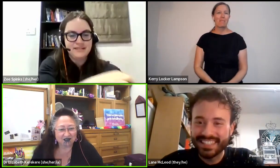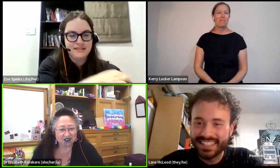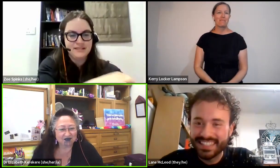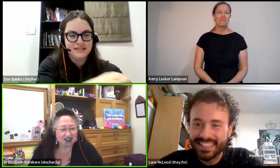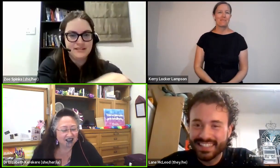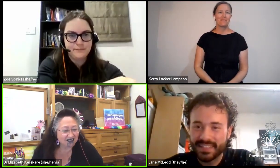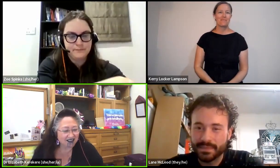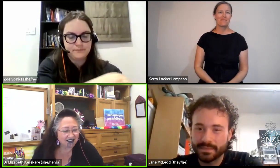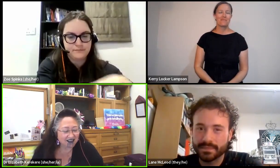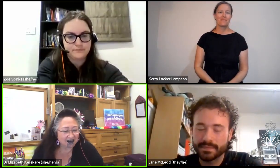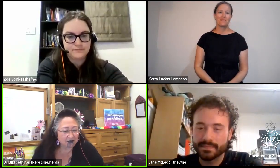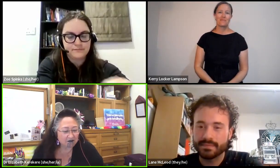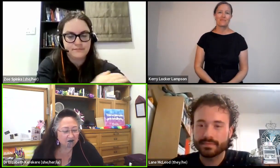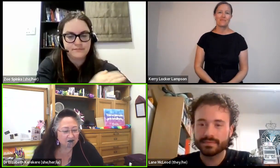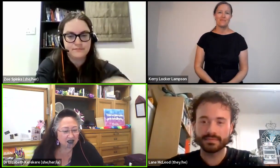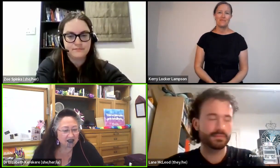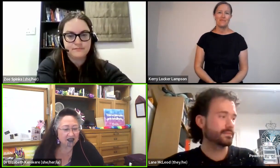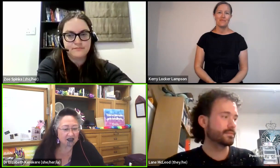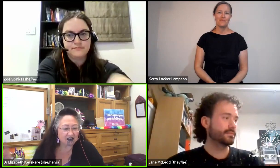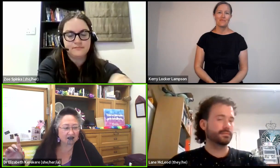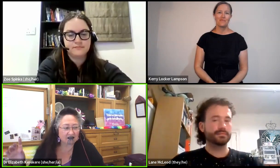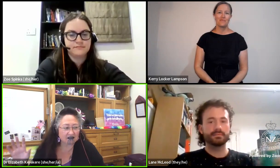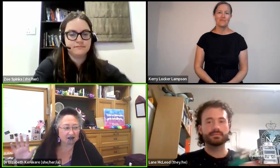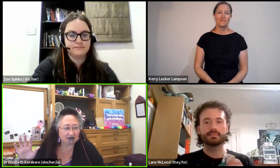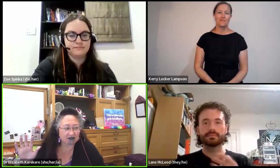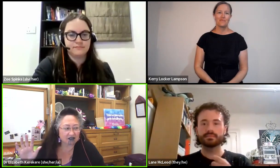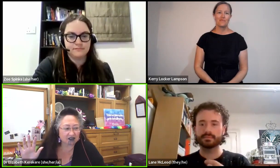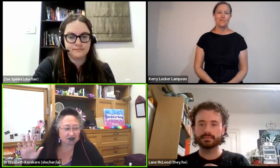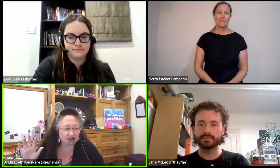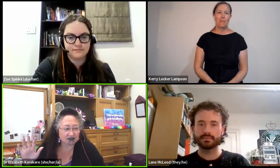That's awesome. The